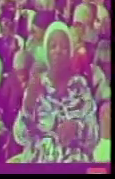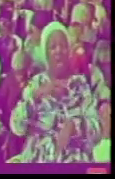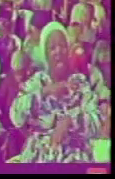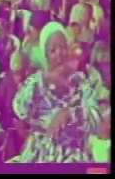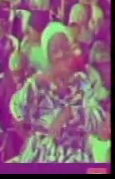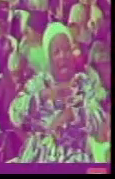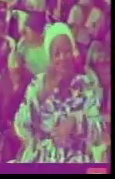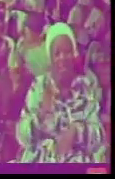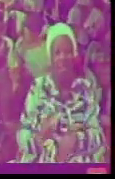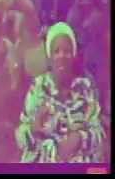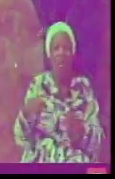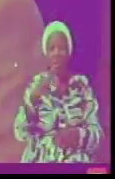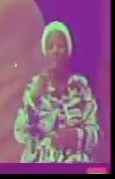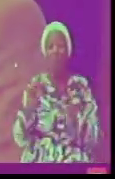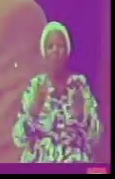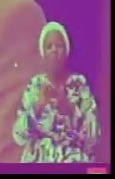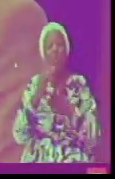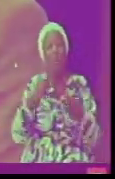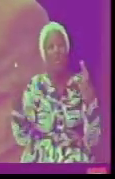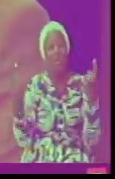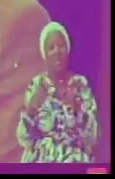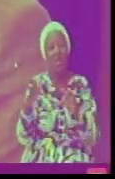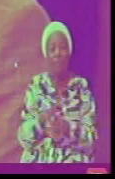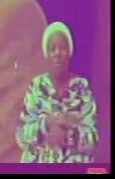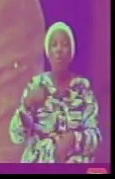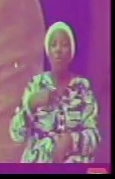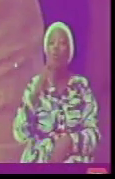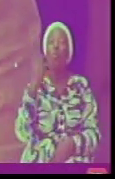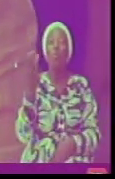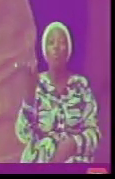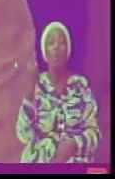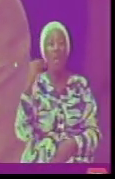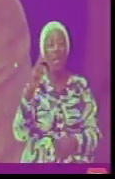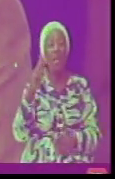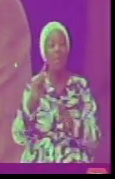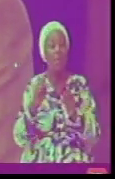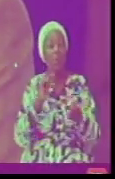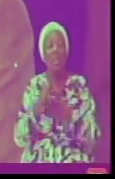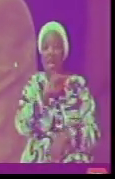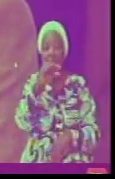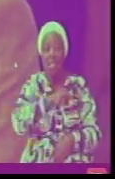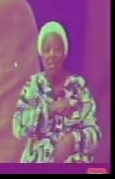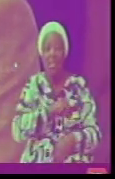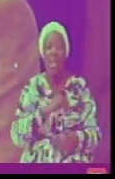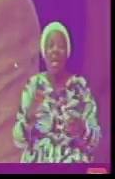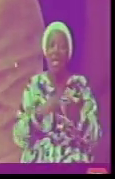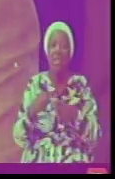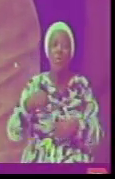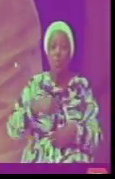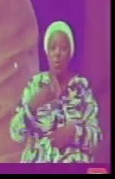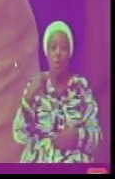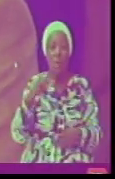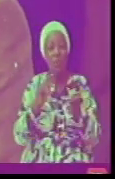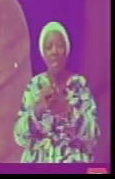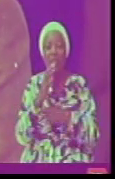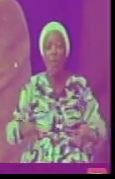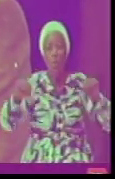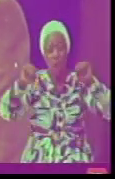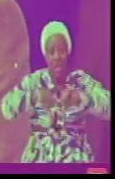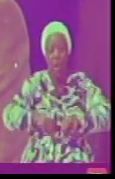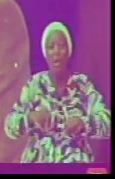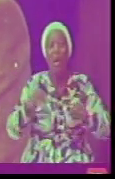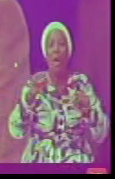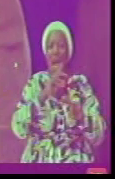we are the people that are earthly. We are the people that are sinful. We are the people that are